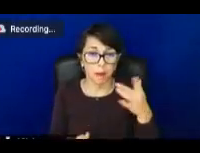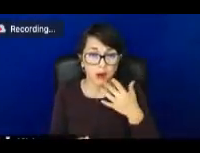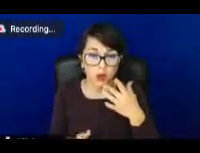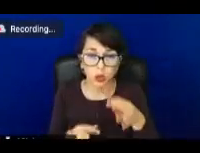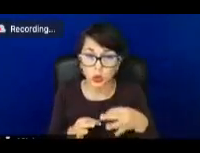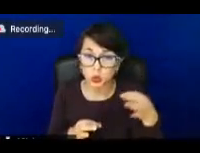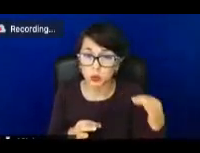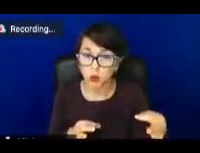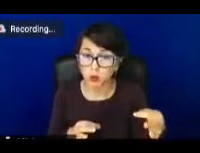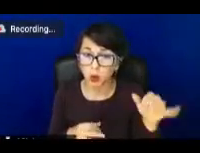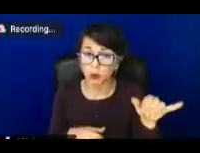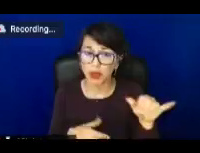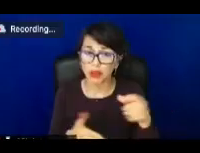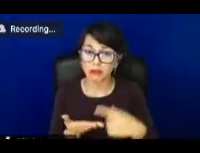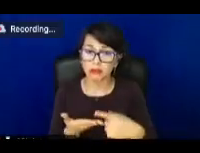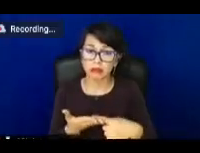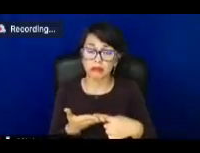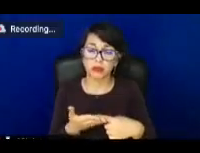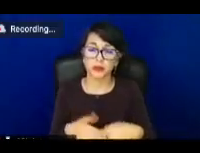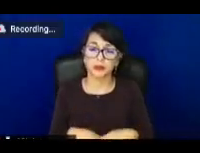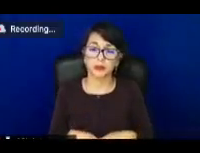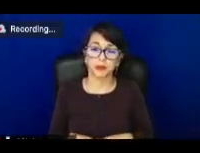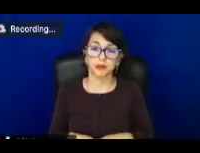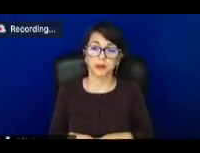unfortunately, where some of the